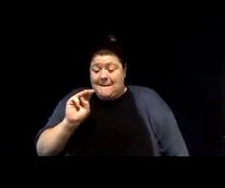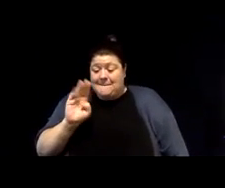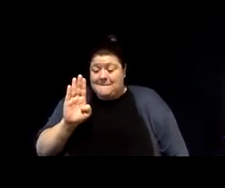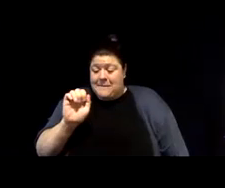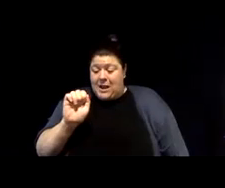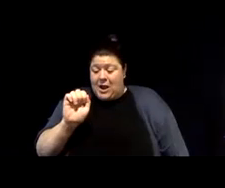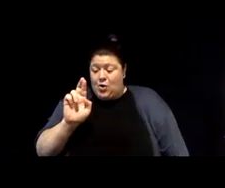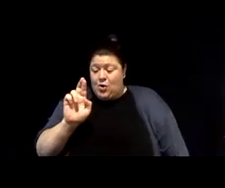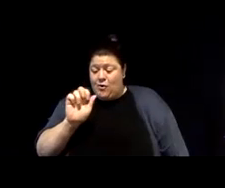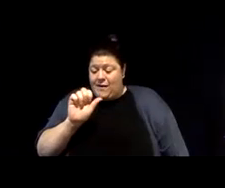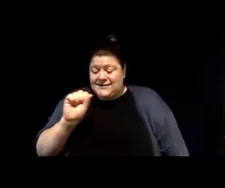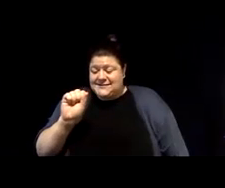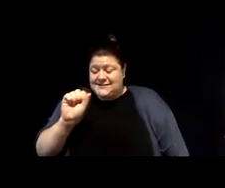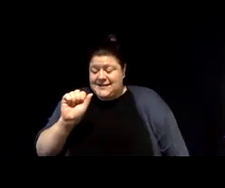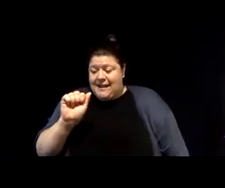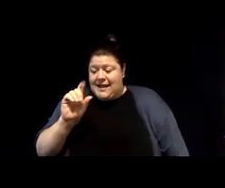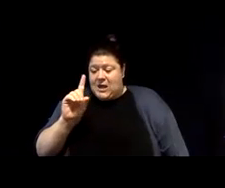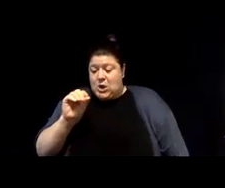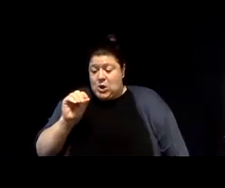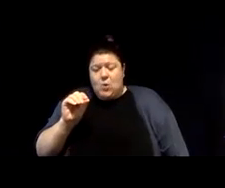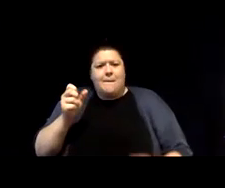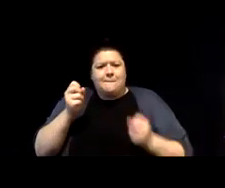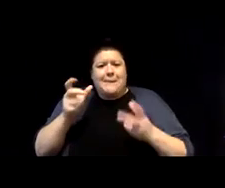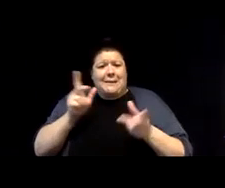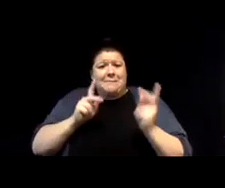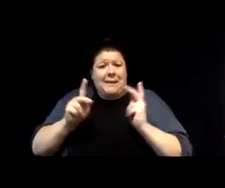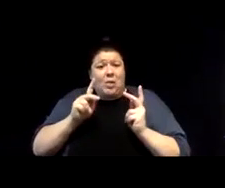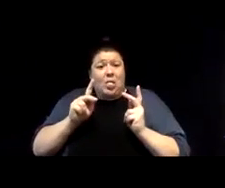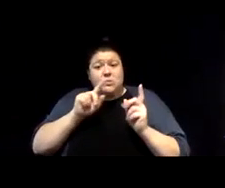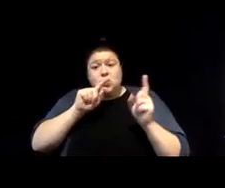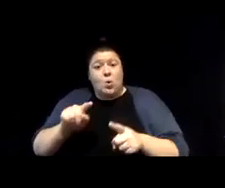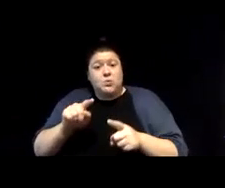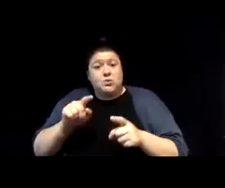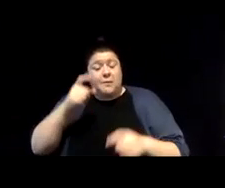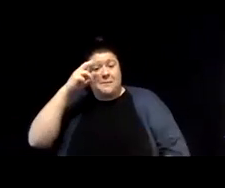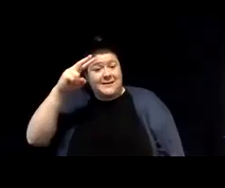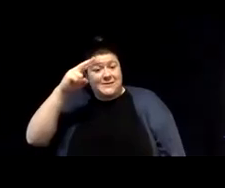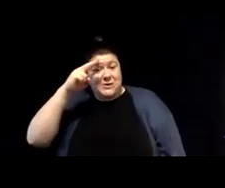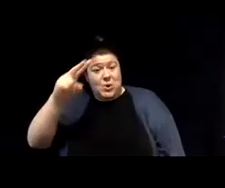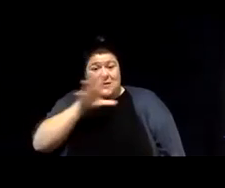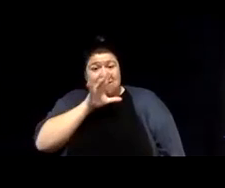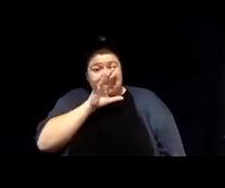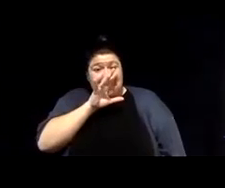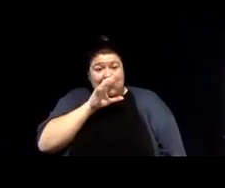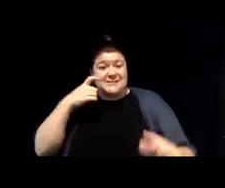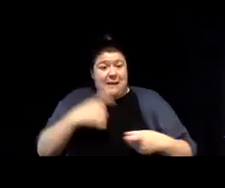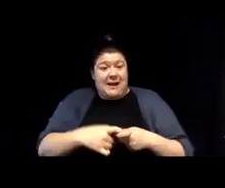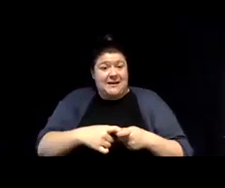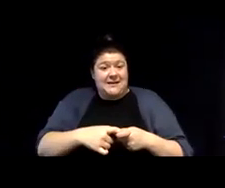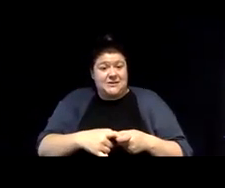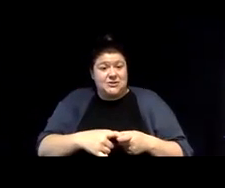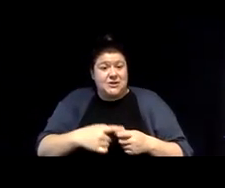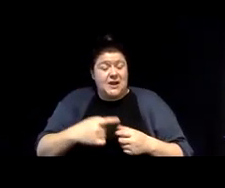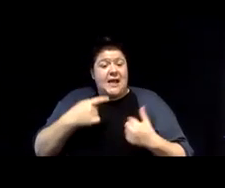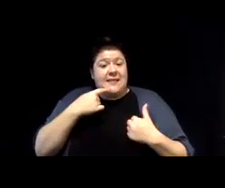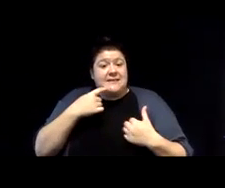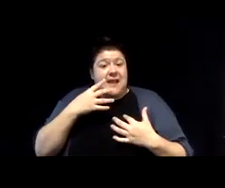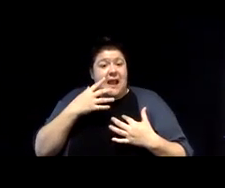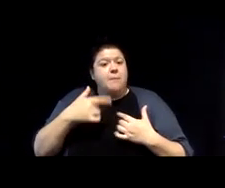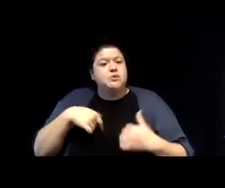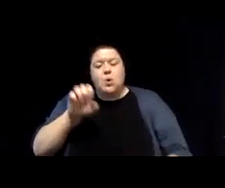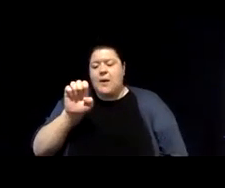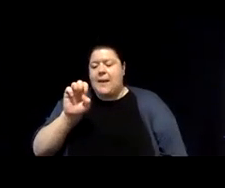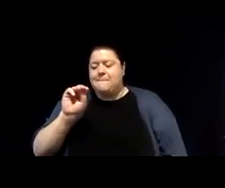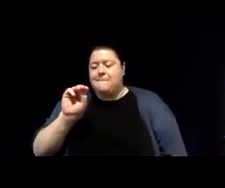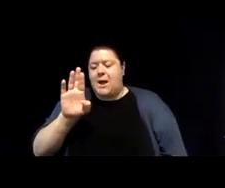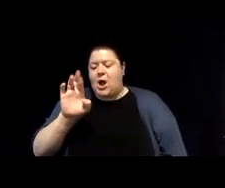go to Mexico or to go to Latin America, and they're speaking in Spanish, and they're like, "Oh my God, I'm so embarazada." They're